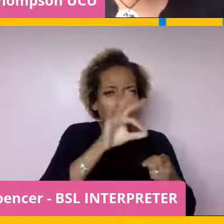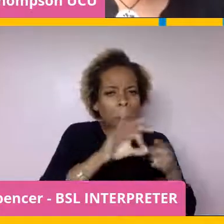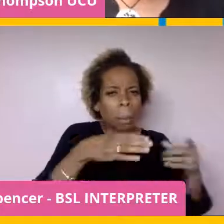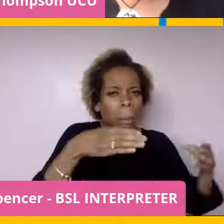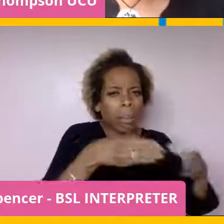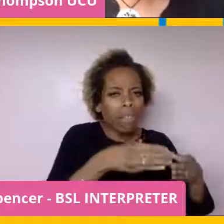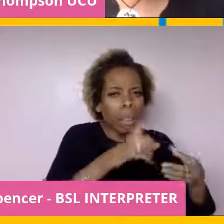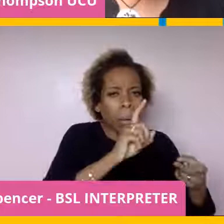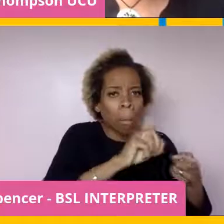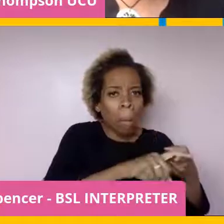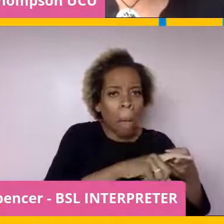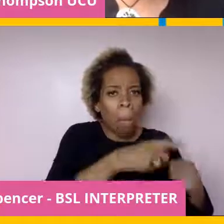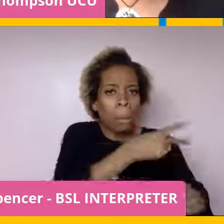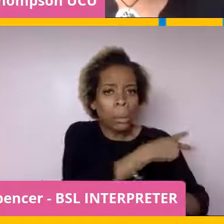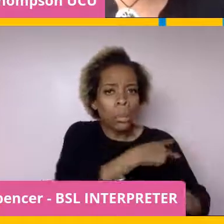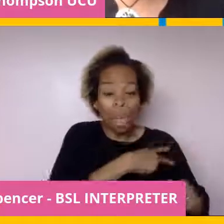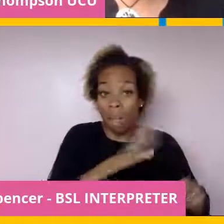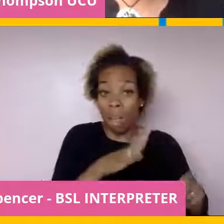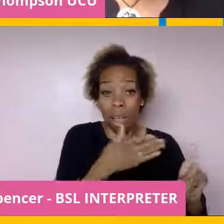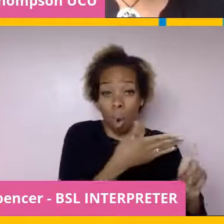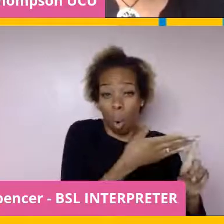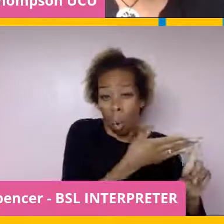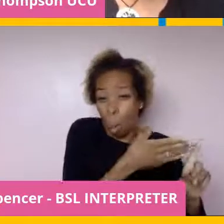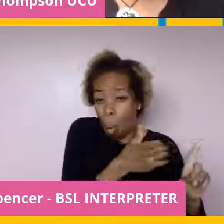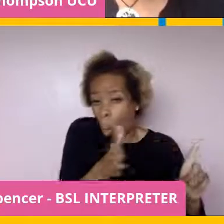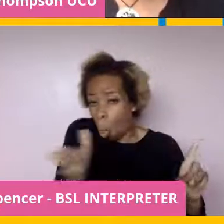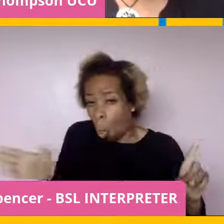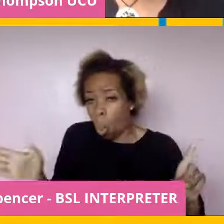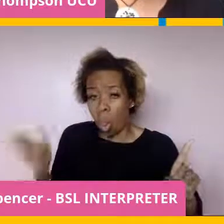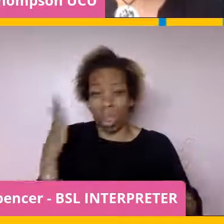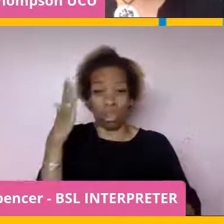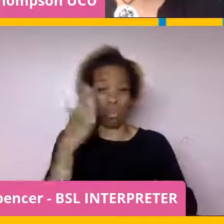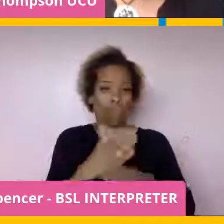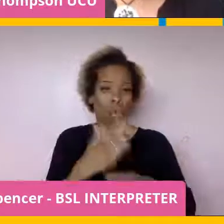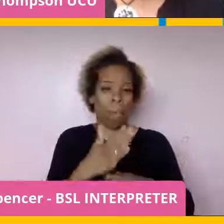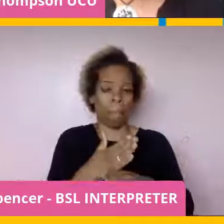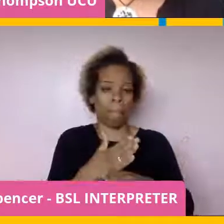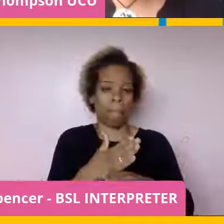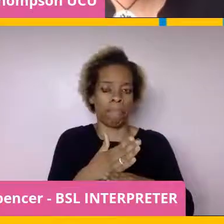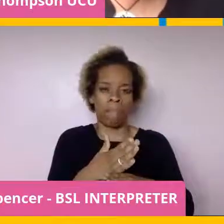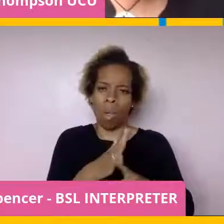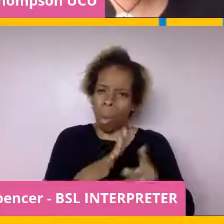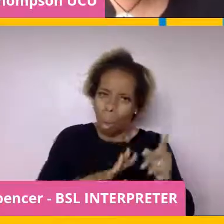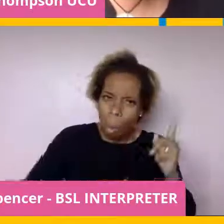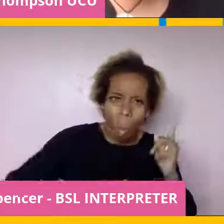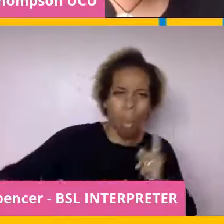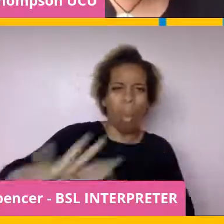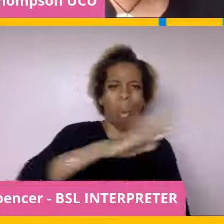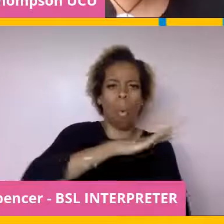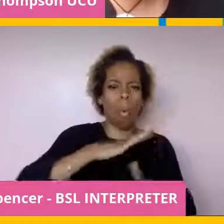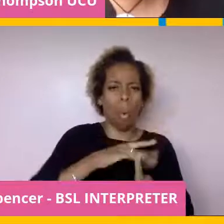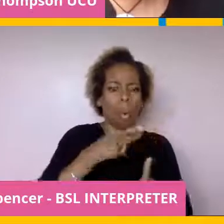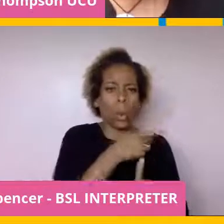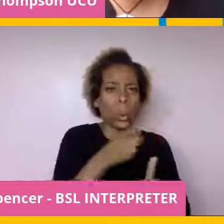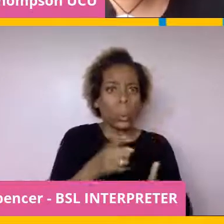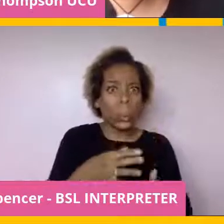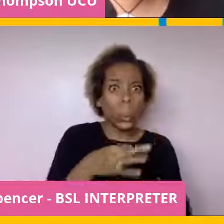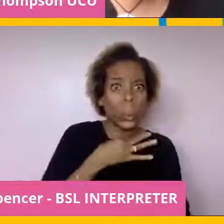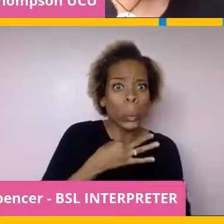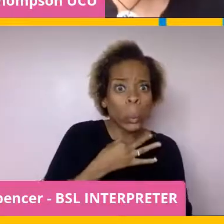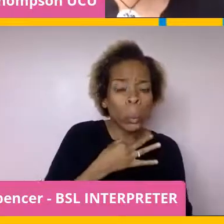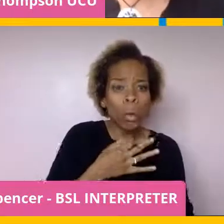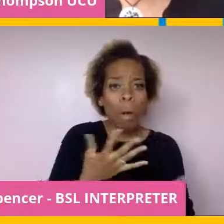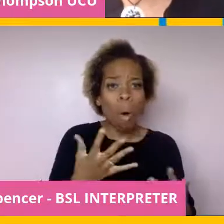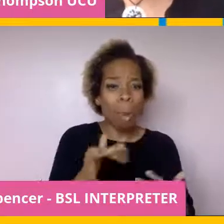staff. We are talking about every graduate teaching assistant who's being told there may not be